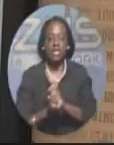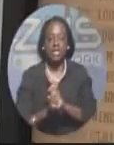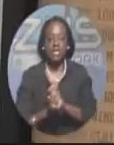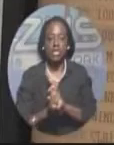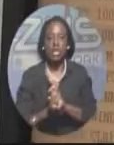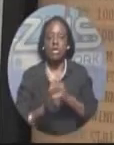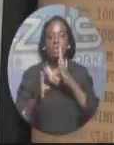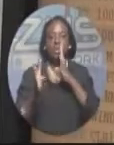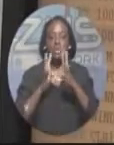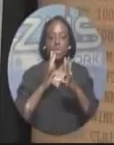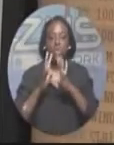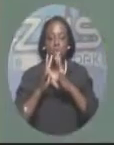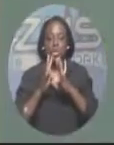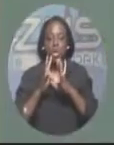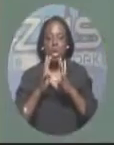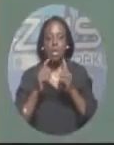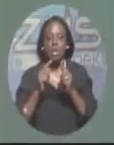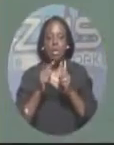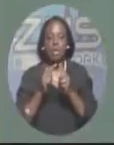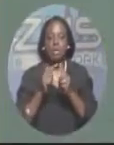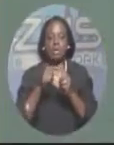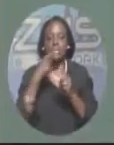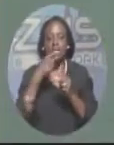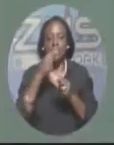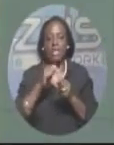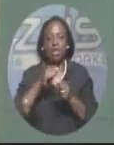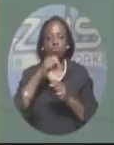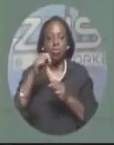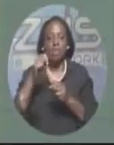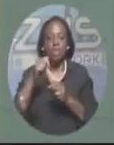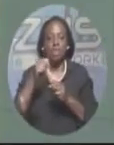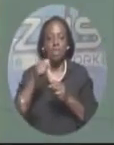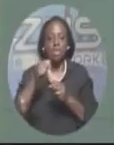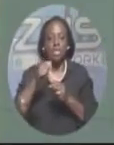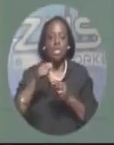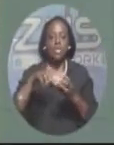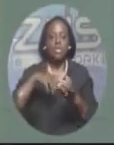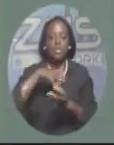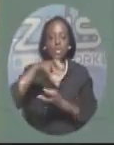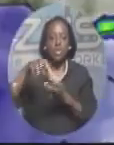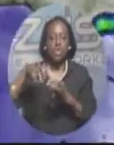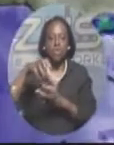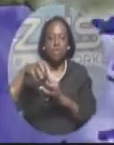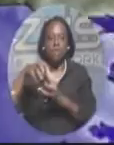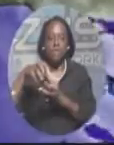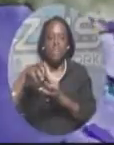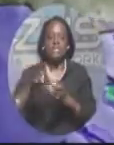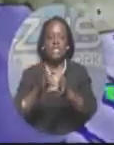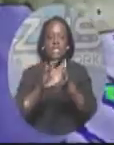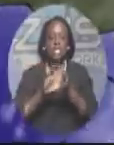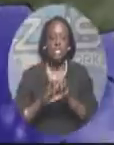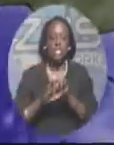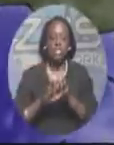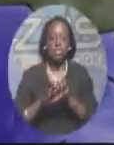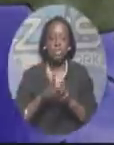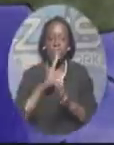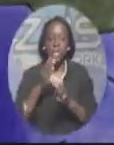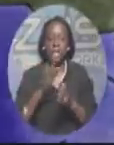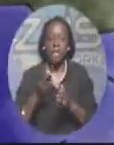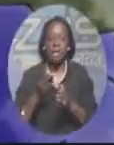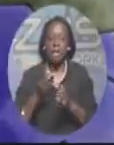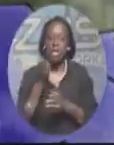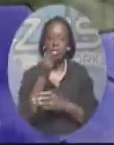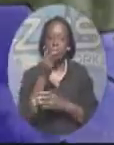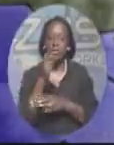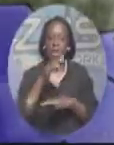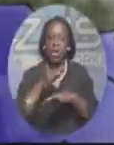of Meteorology, and they now expect tropical storm force conditions to impact New Providence midnight on Thursday. So